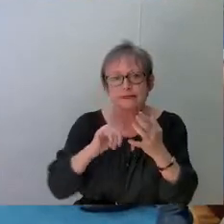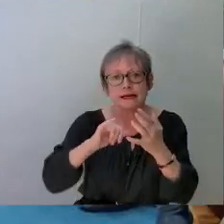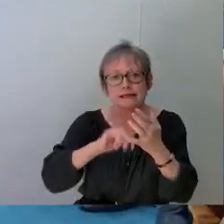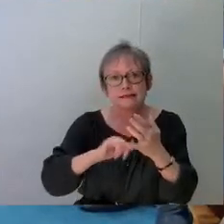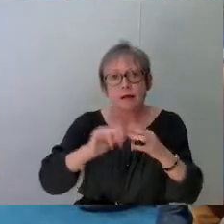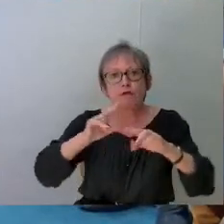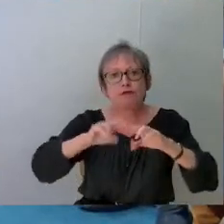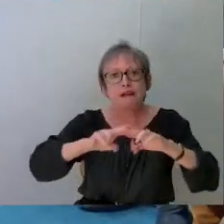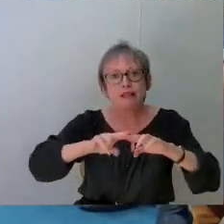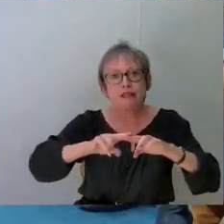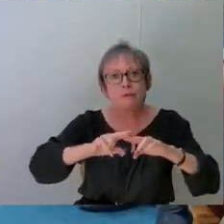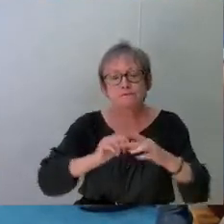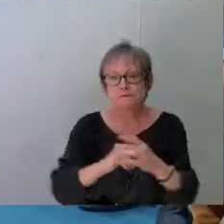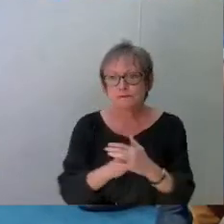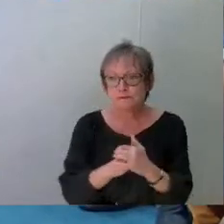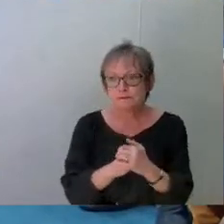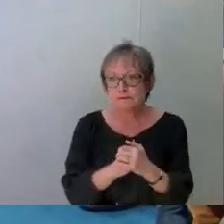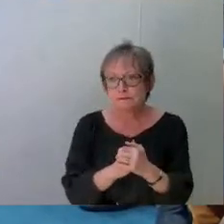Sam Forsyth.